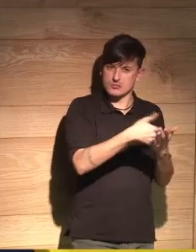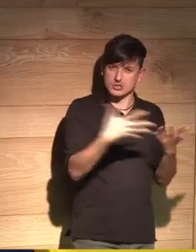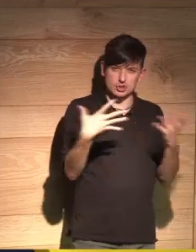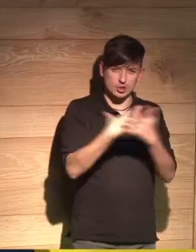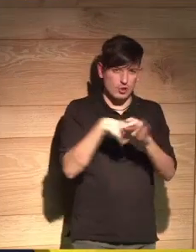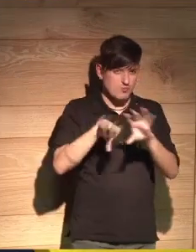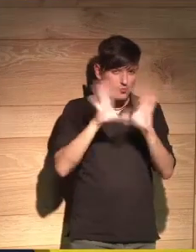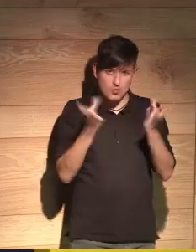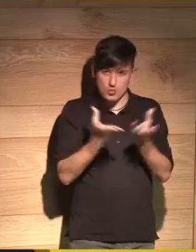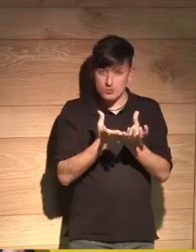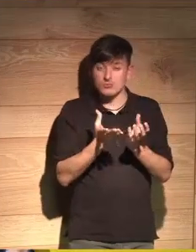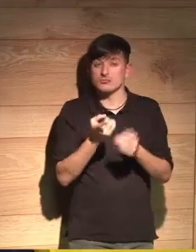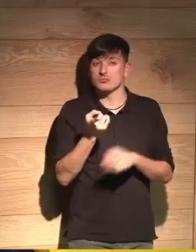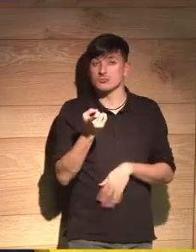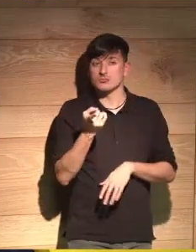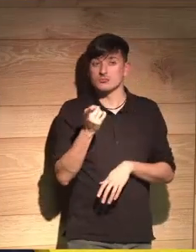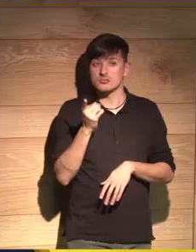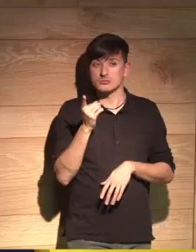in the US, all over the place,